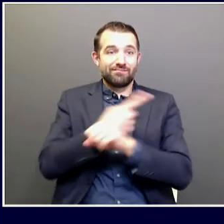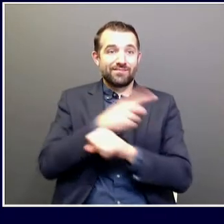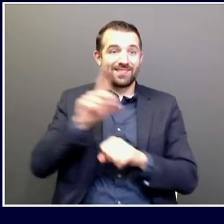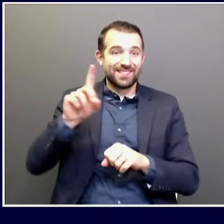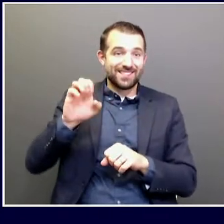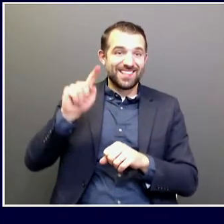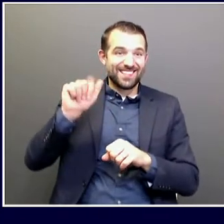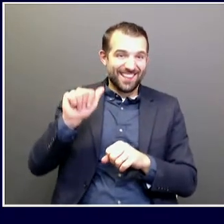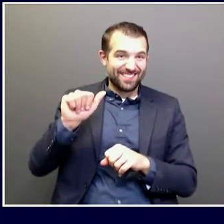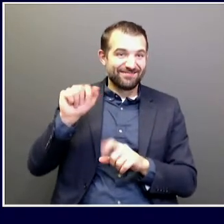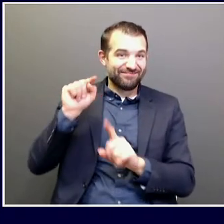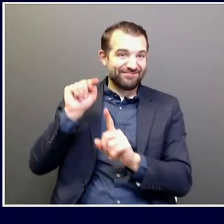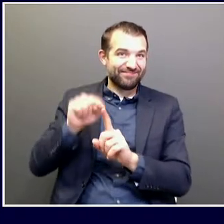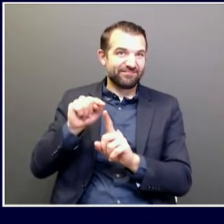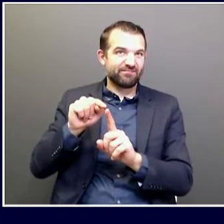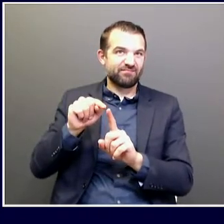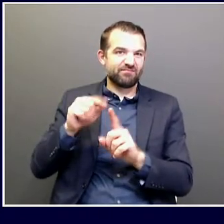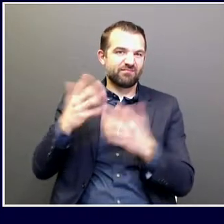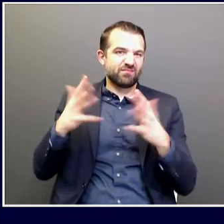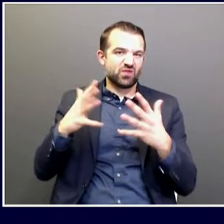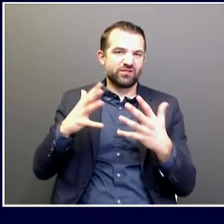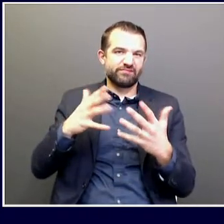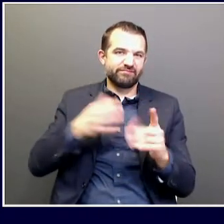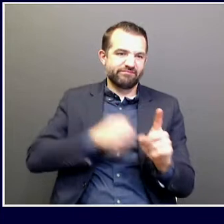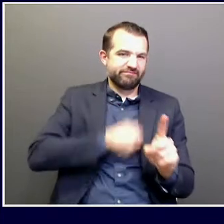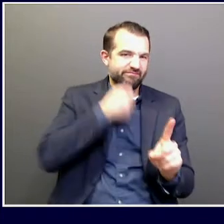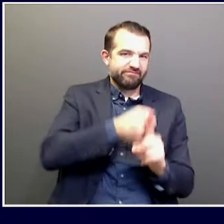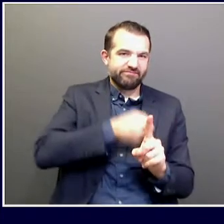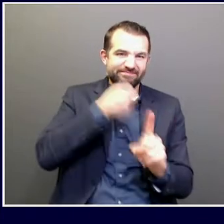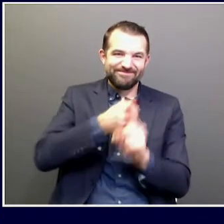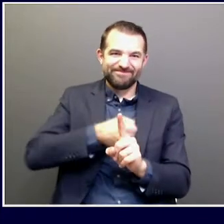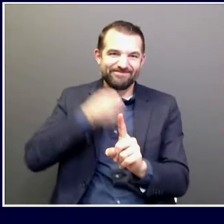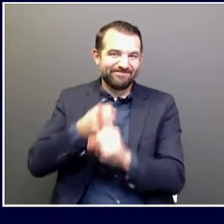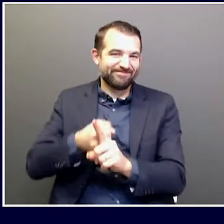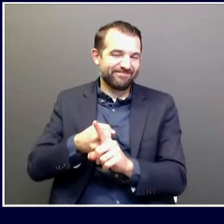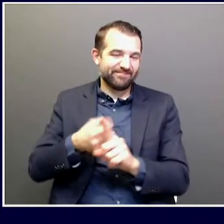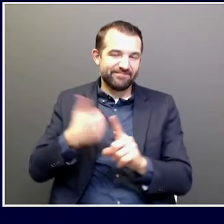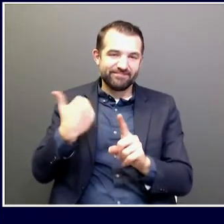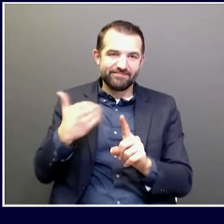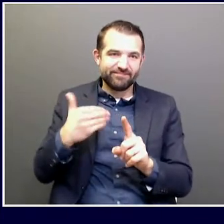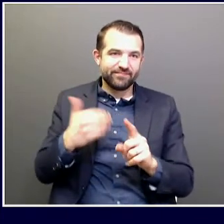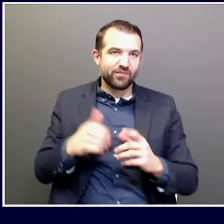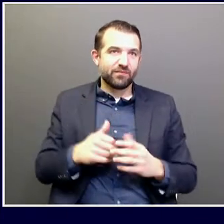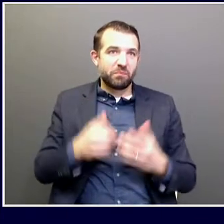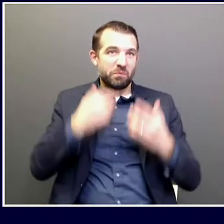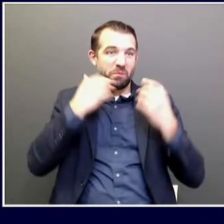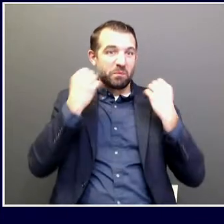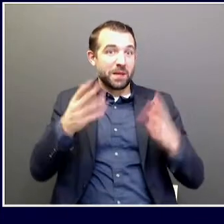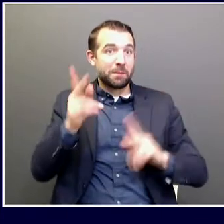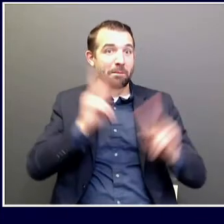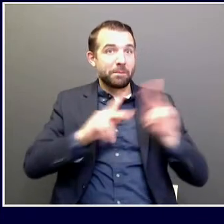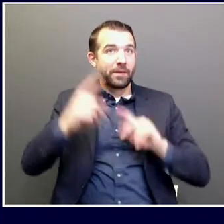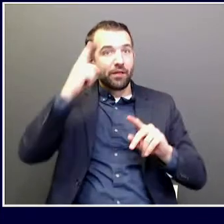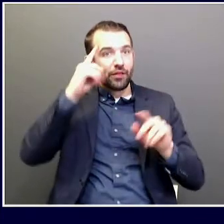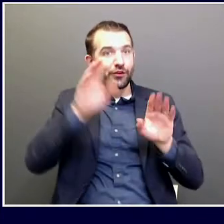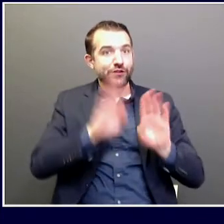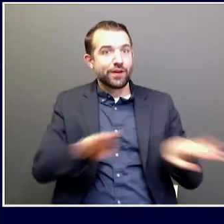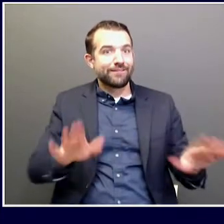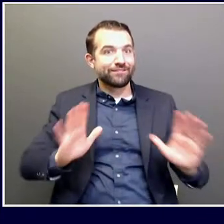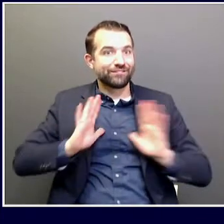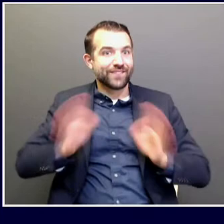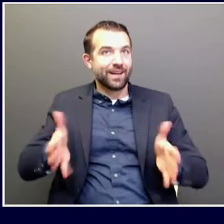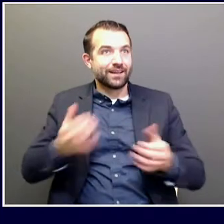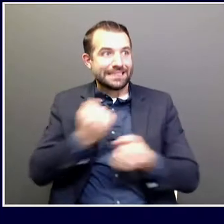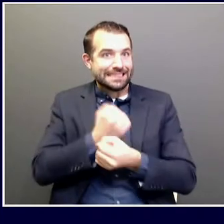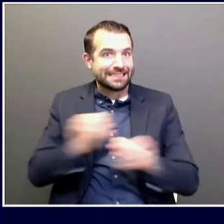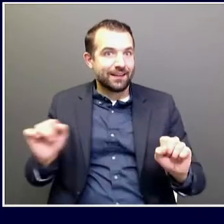curious phenomenon that I've observed with people continuing to believe that children are not affected by COVID. That is absolutely not the